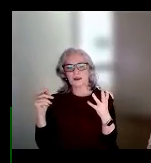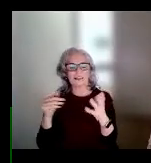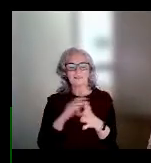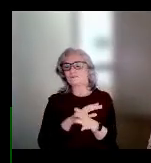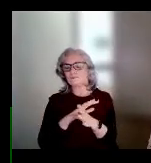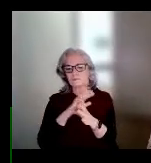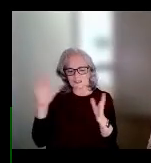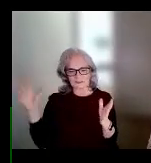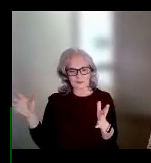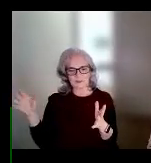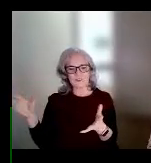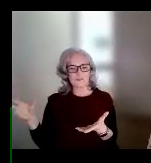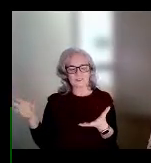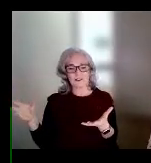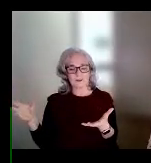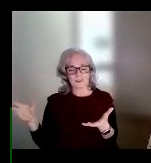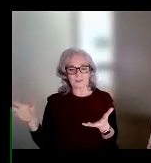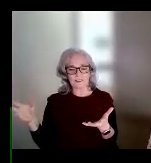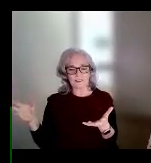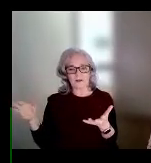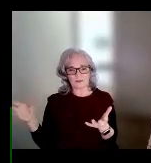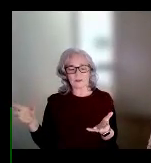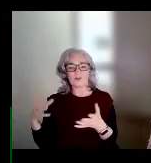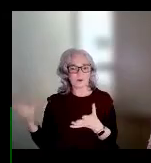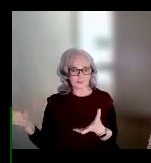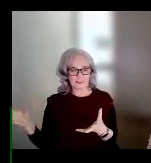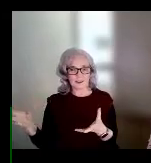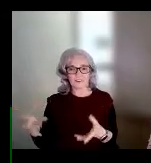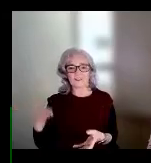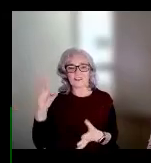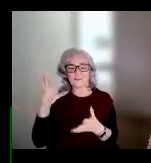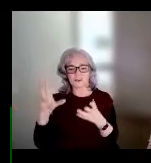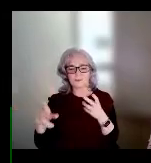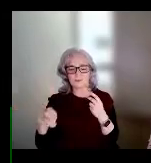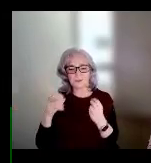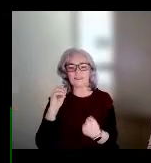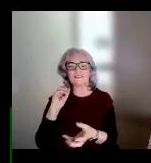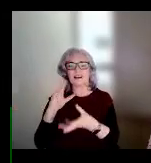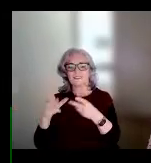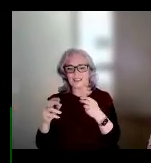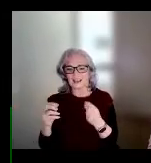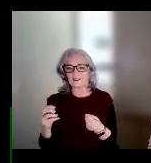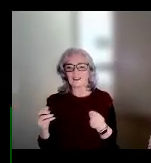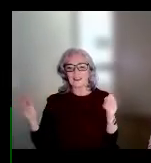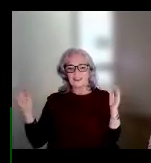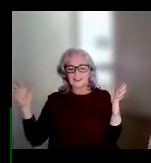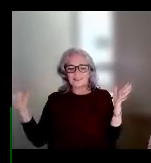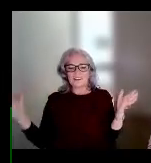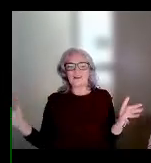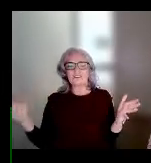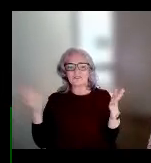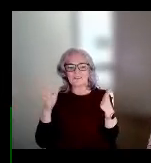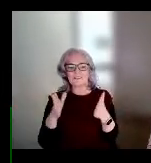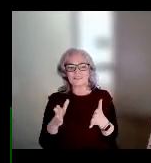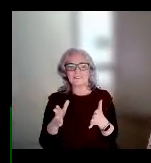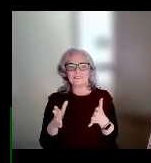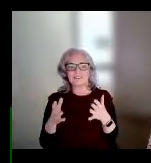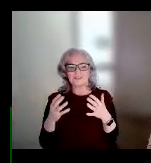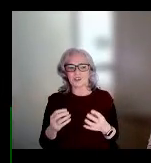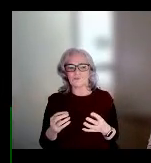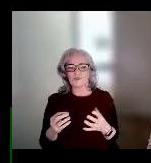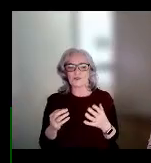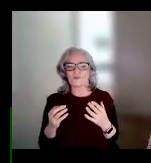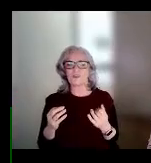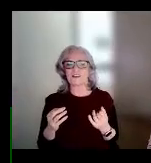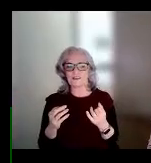spoken about and plenty of other research that's going on across the country is pulling data out that is going to assist